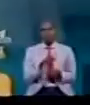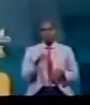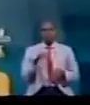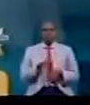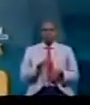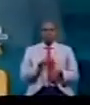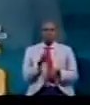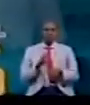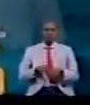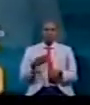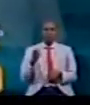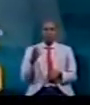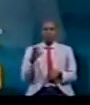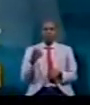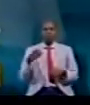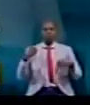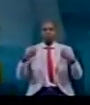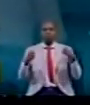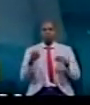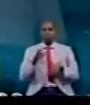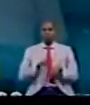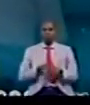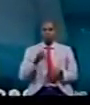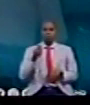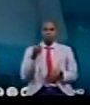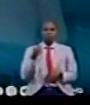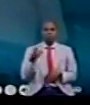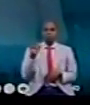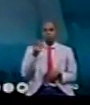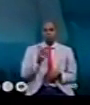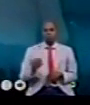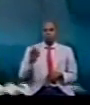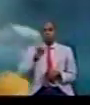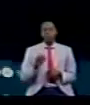his grace shall be sufficient for you.